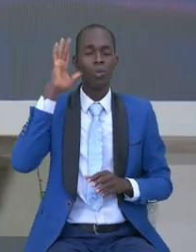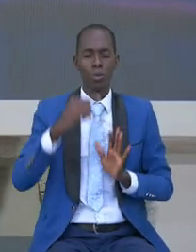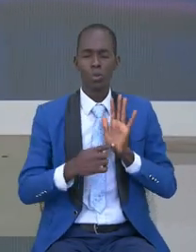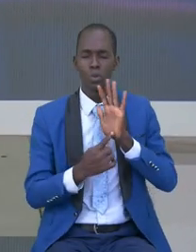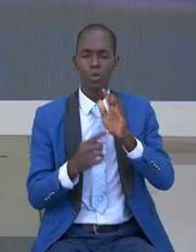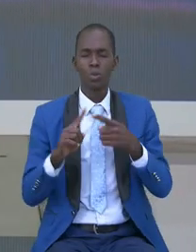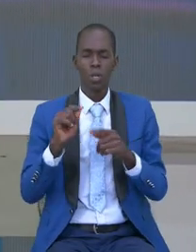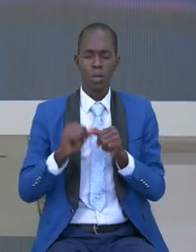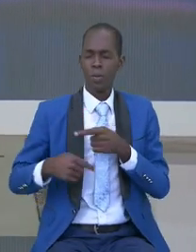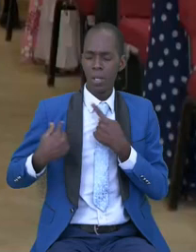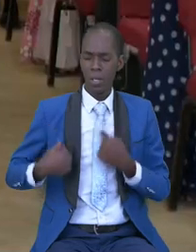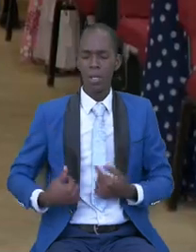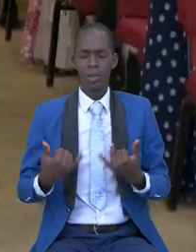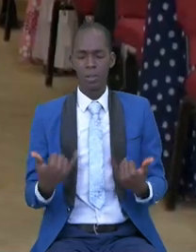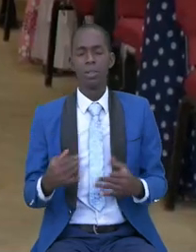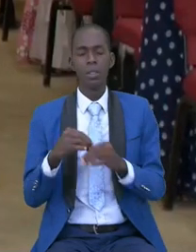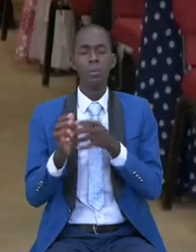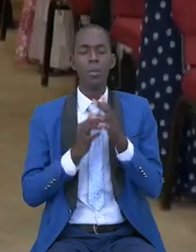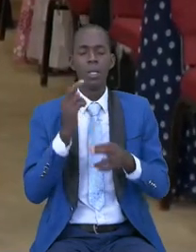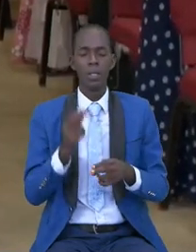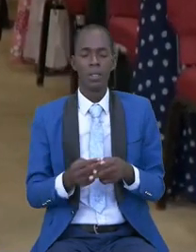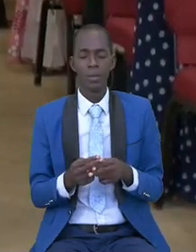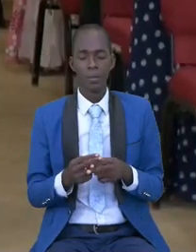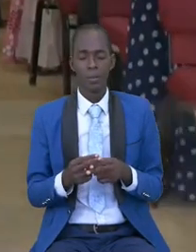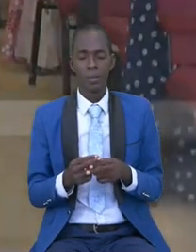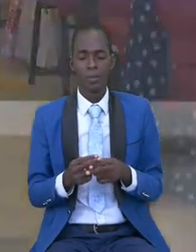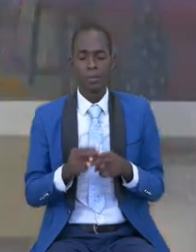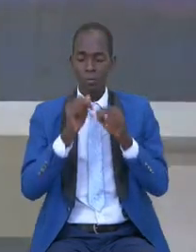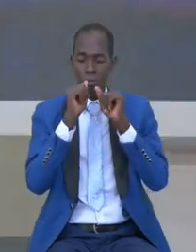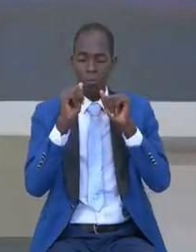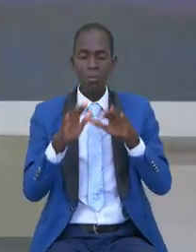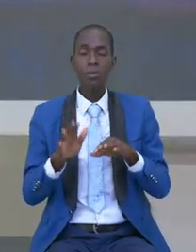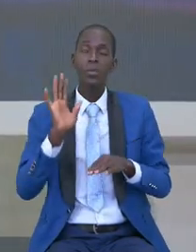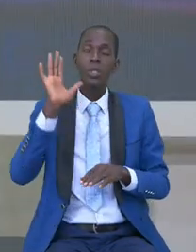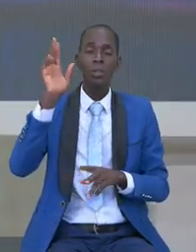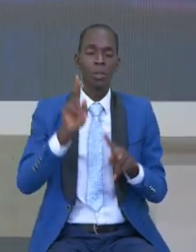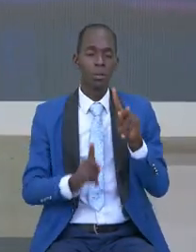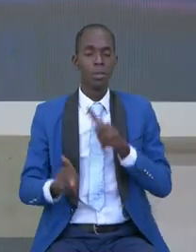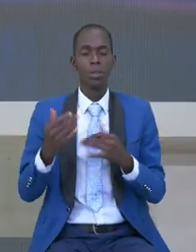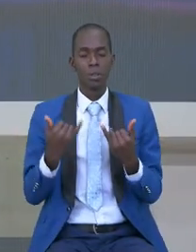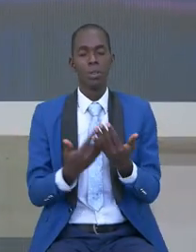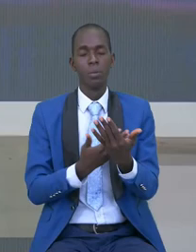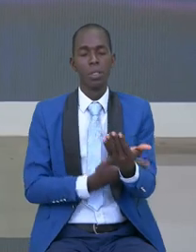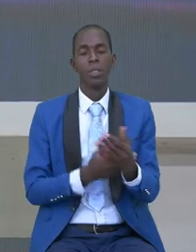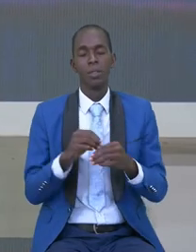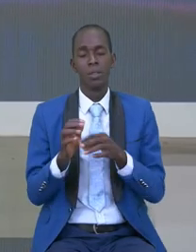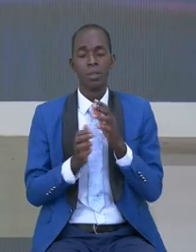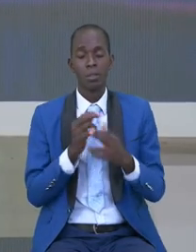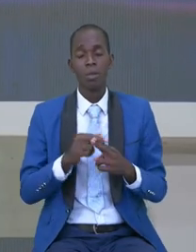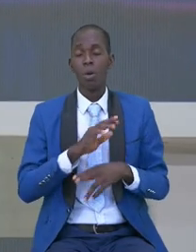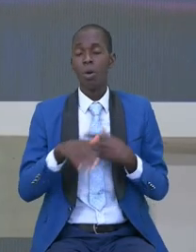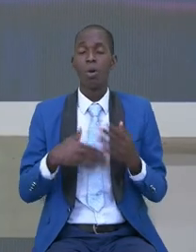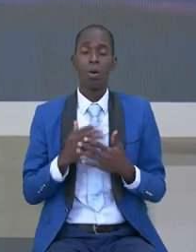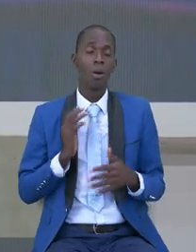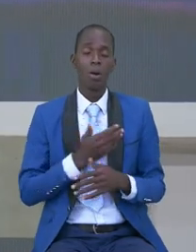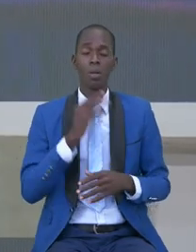heart in Jesus' name. Bless your people this morning. All our ministers, all